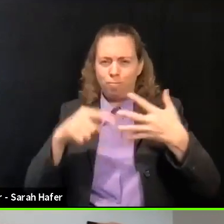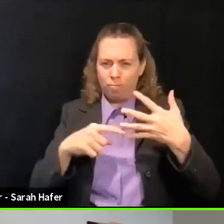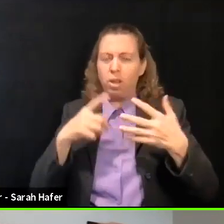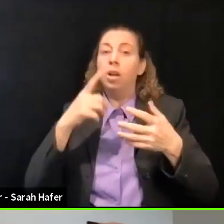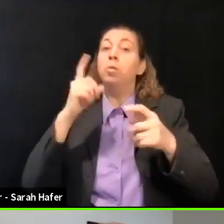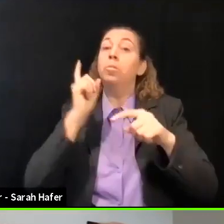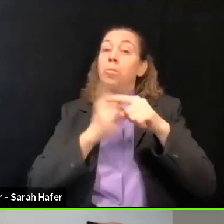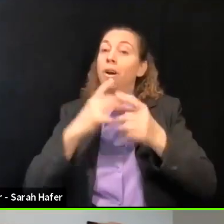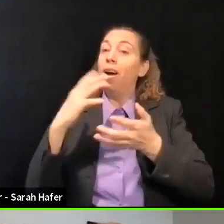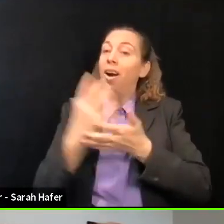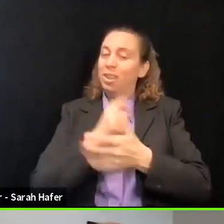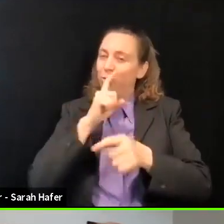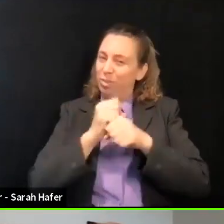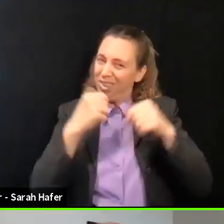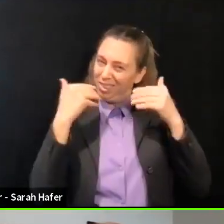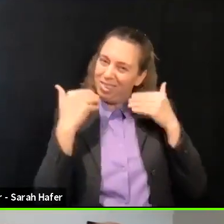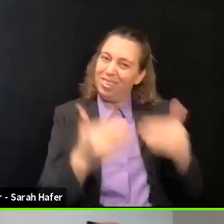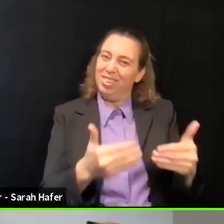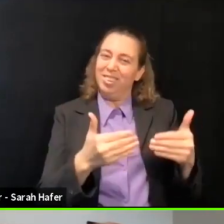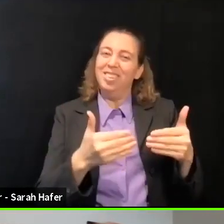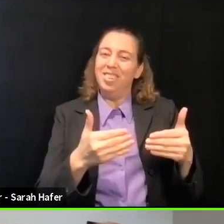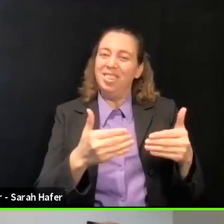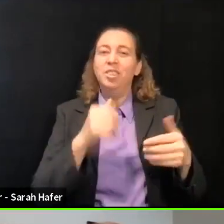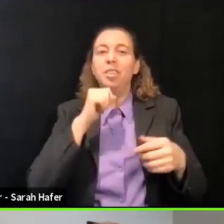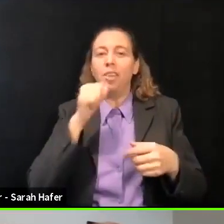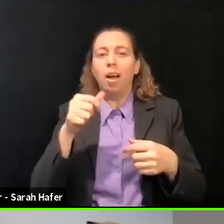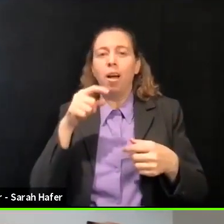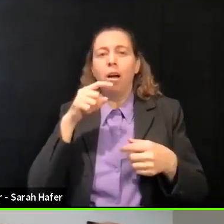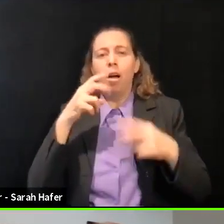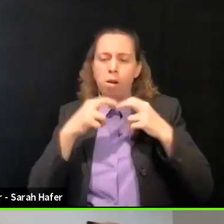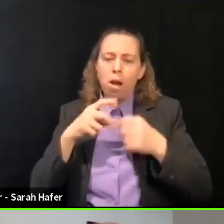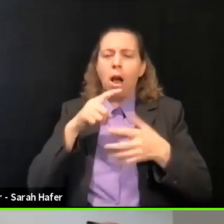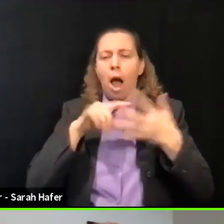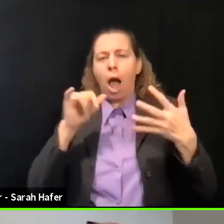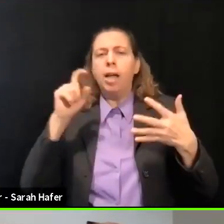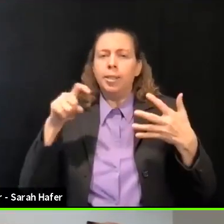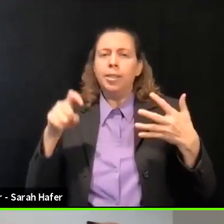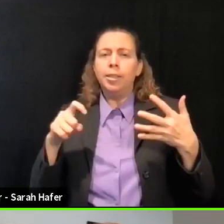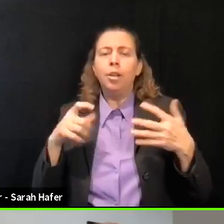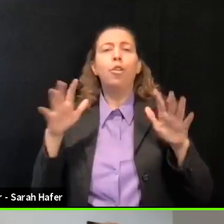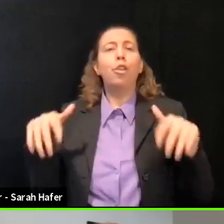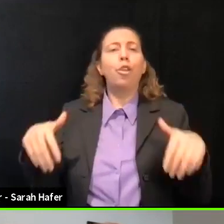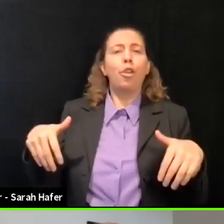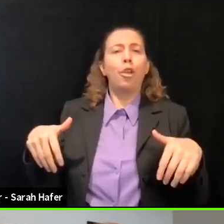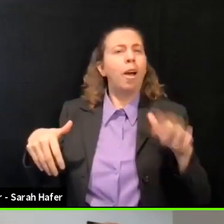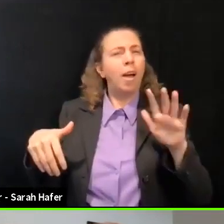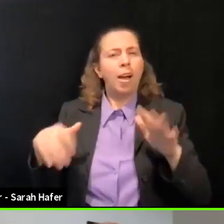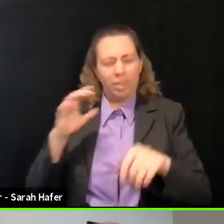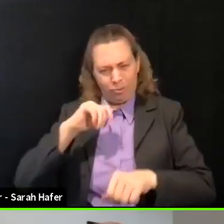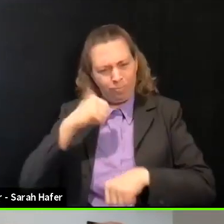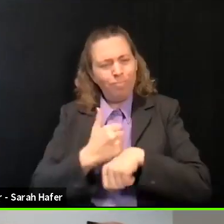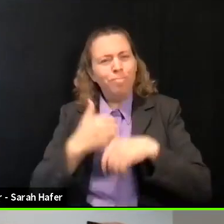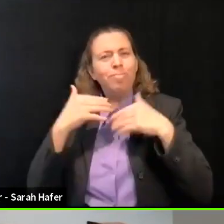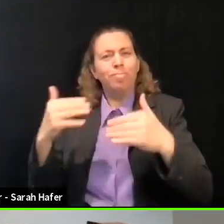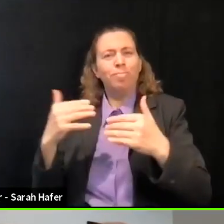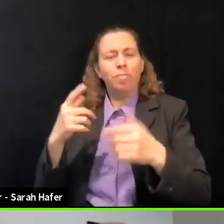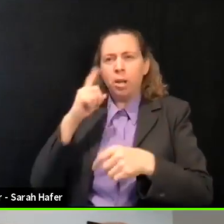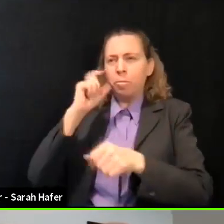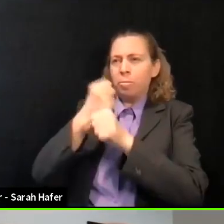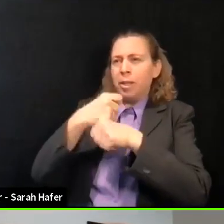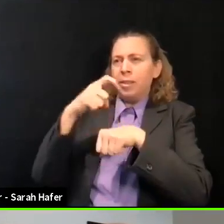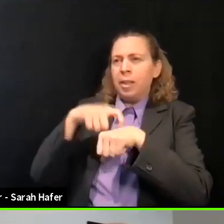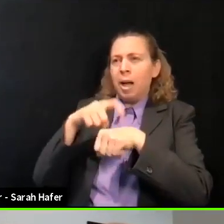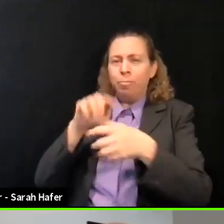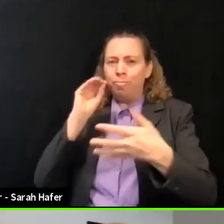to find some way concretely in the week to introduce time for that thing. That can build on